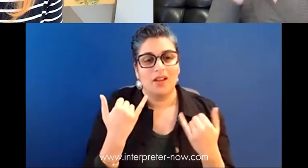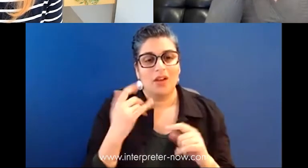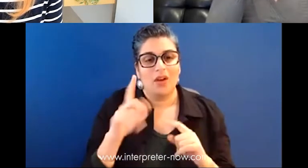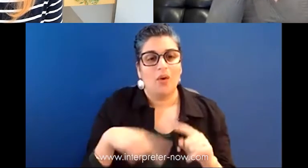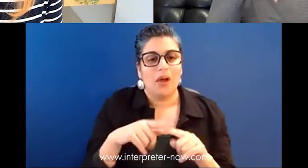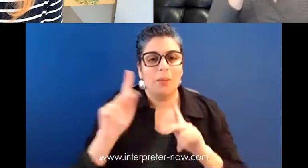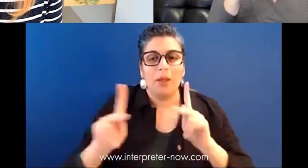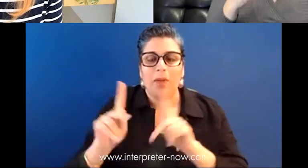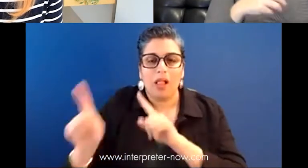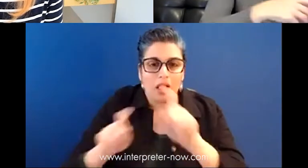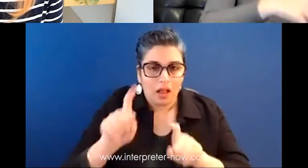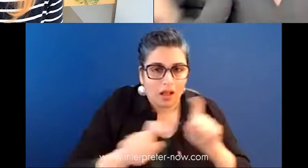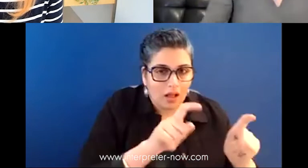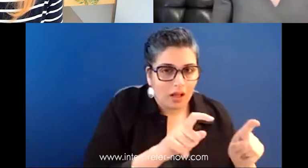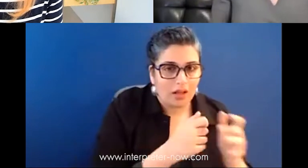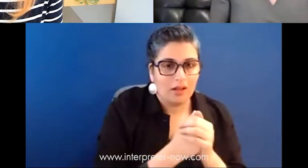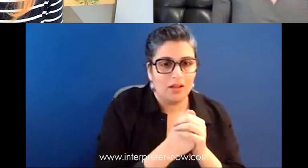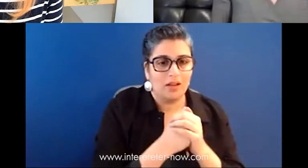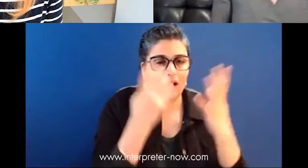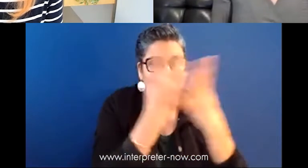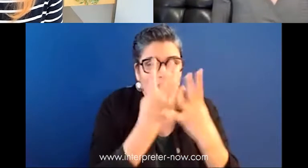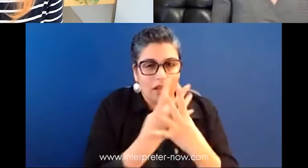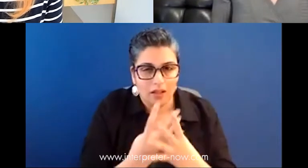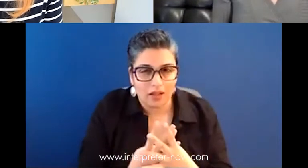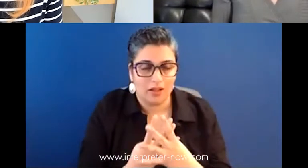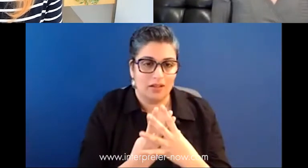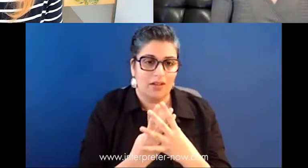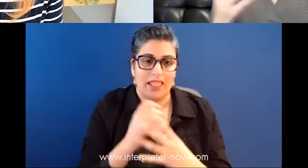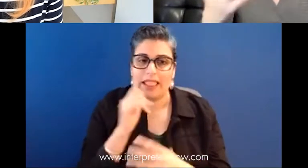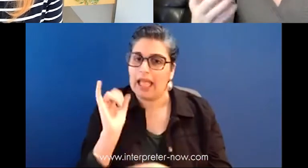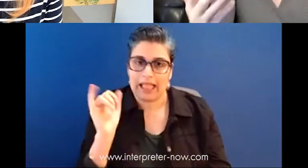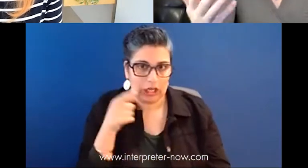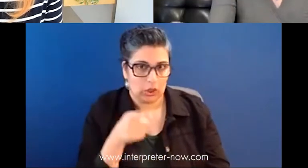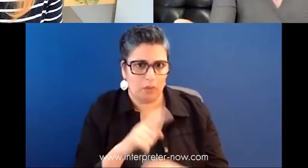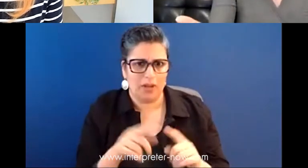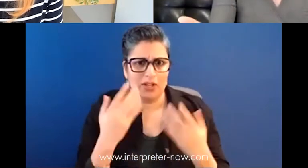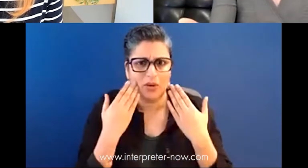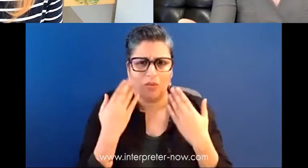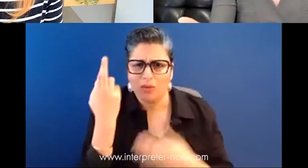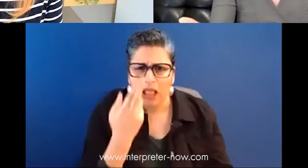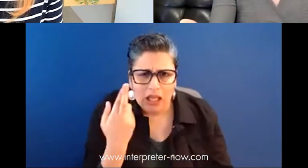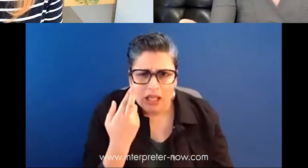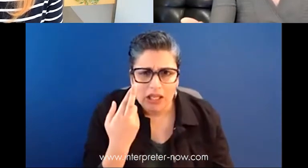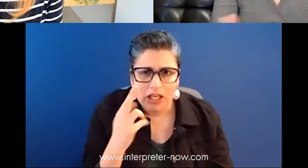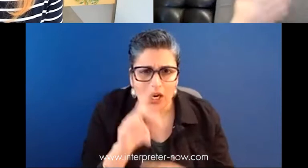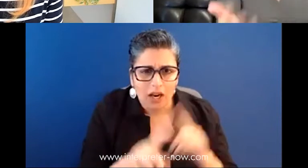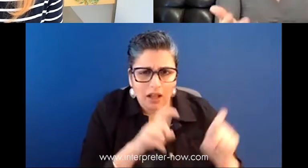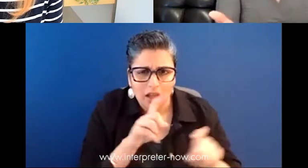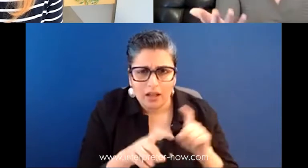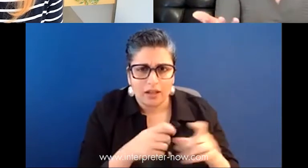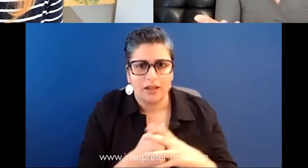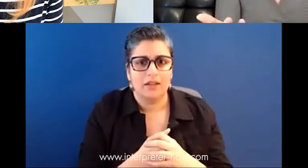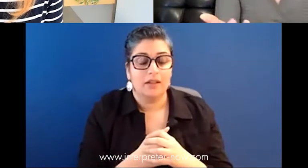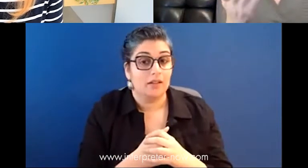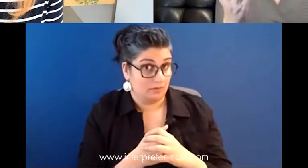interview that's filtering everyone out that isn't like you, but you don't even realize that you're asking the question. In that case,